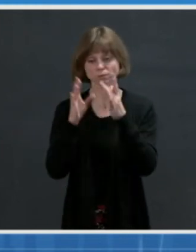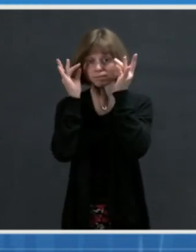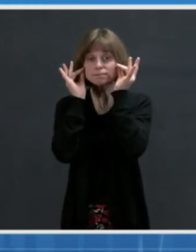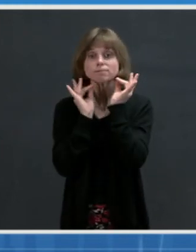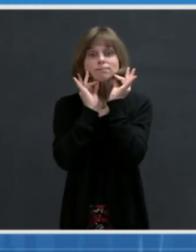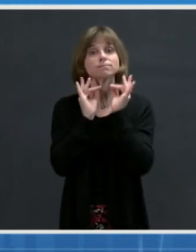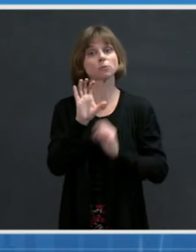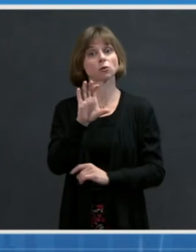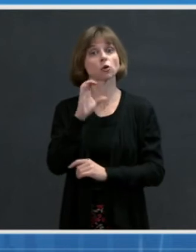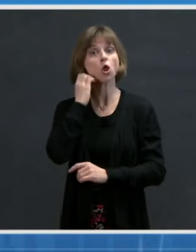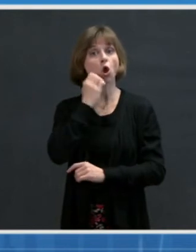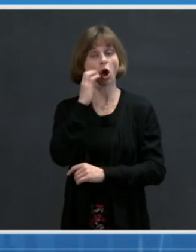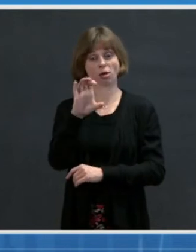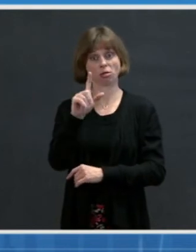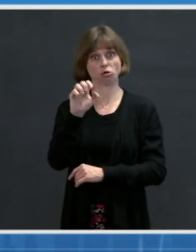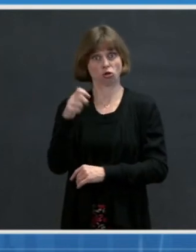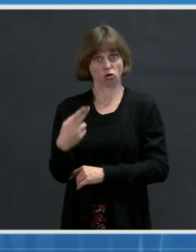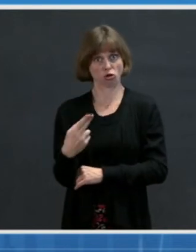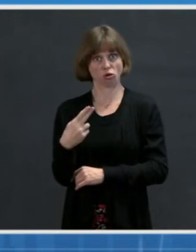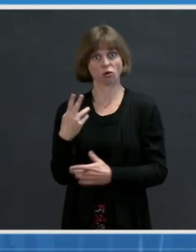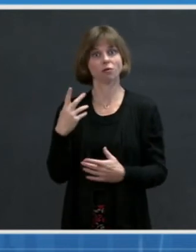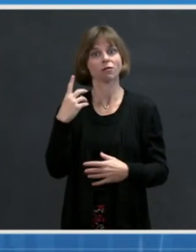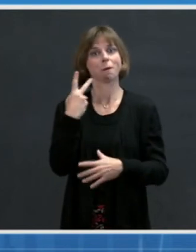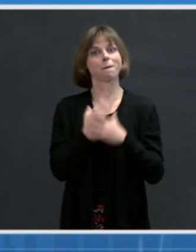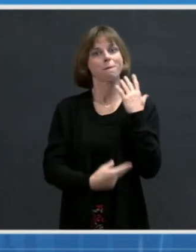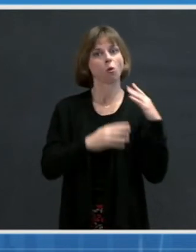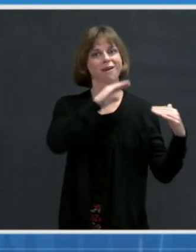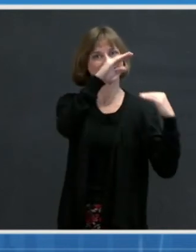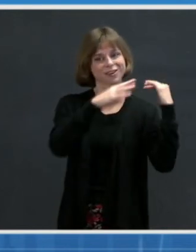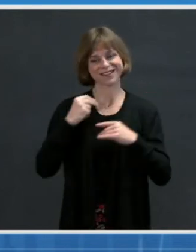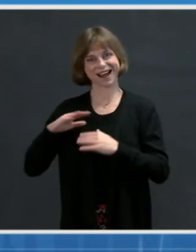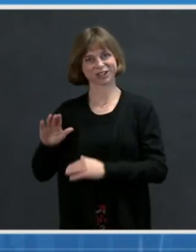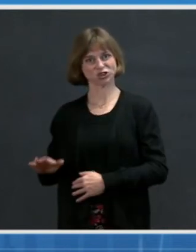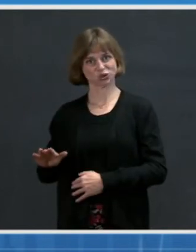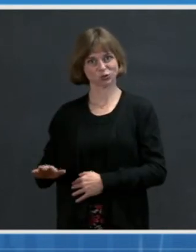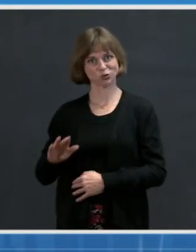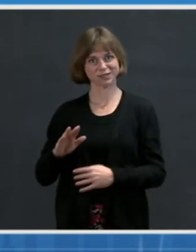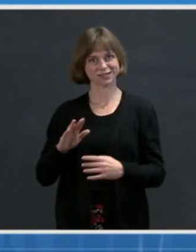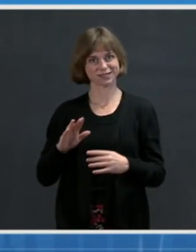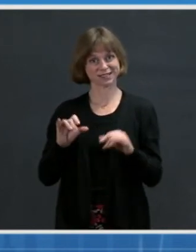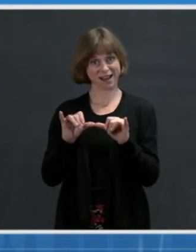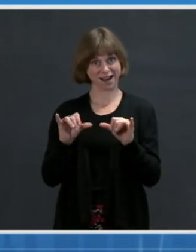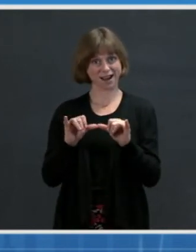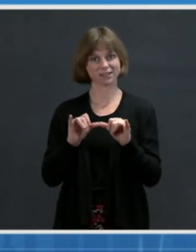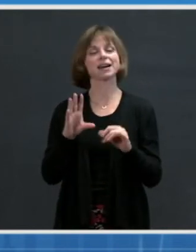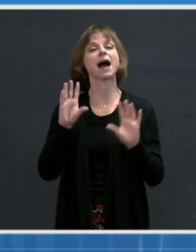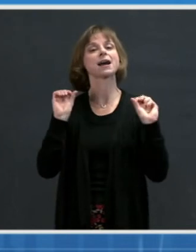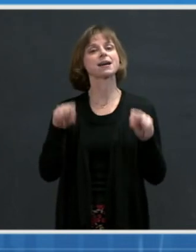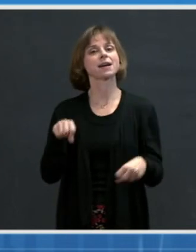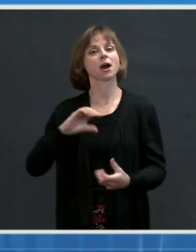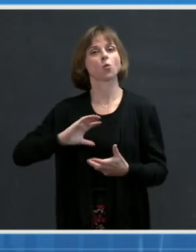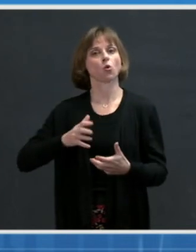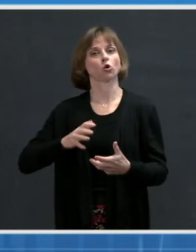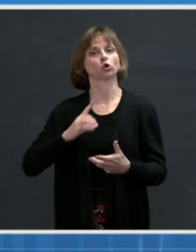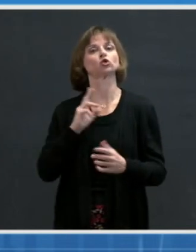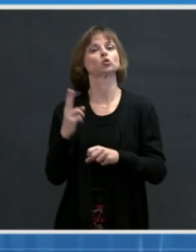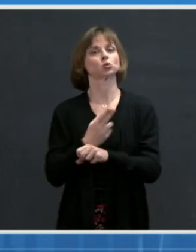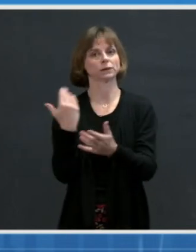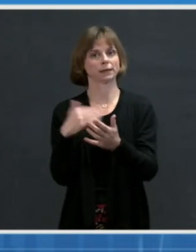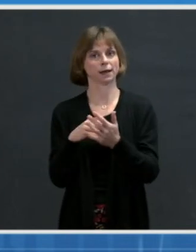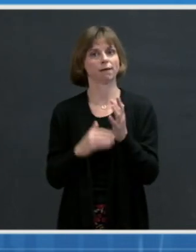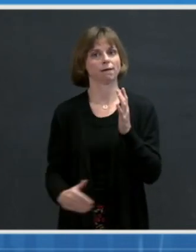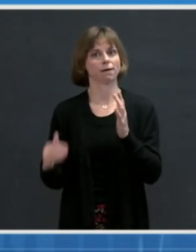masks available in children's and adult sizes, and they can be washed for reuse, all